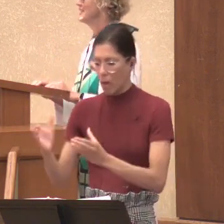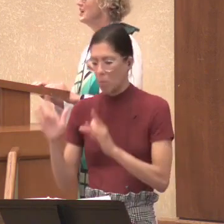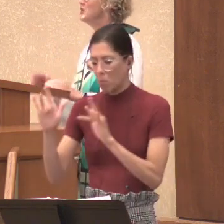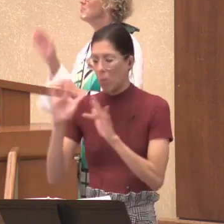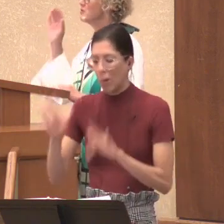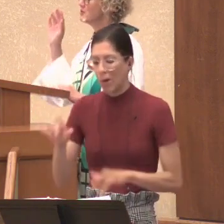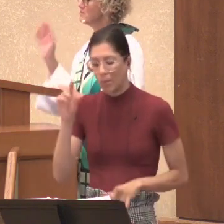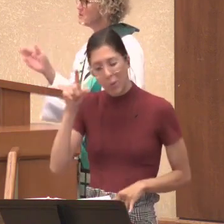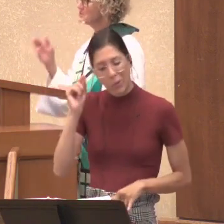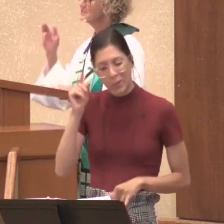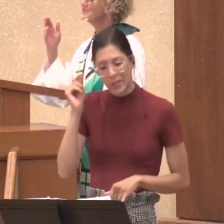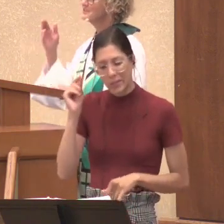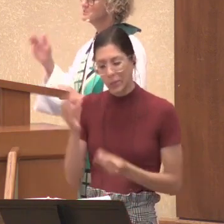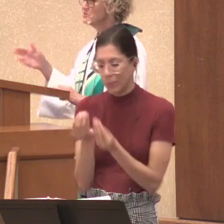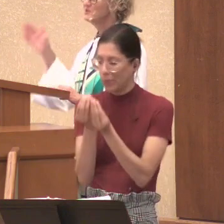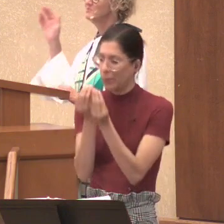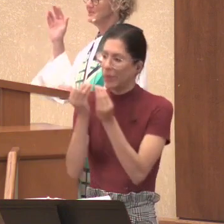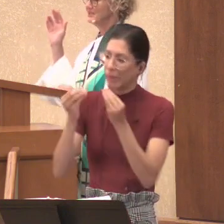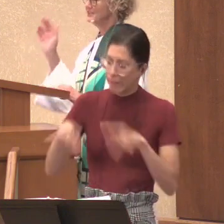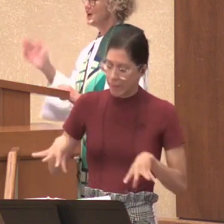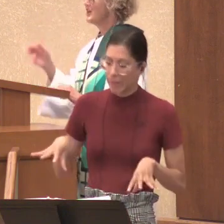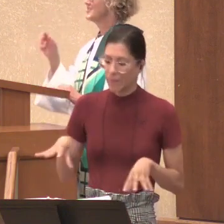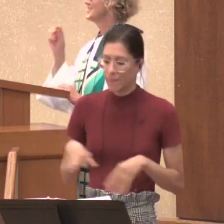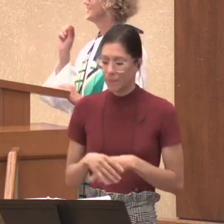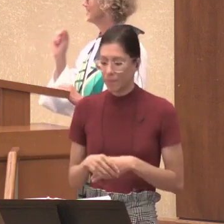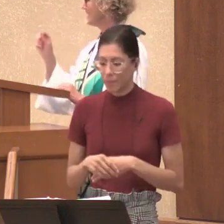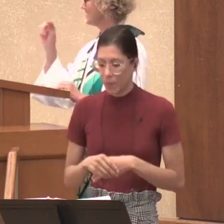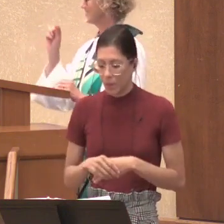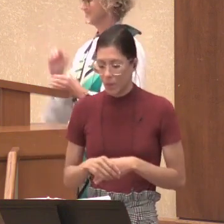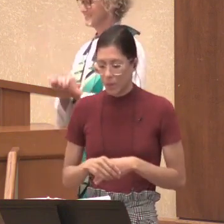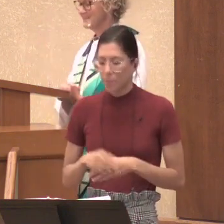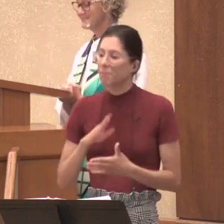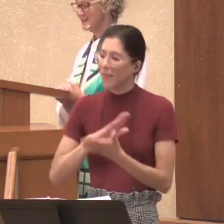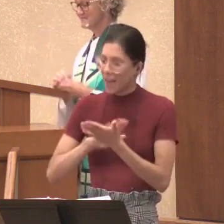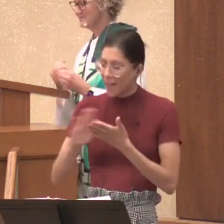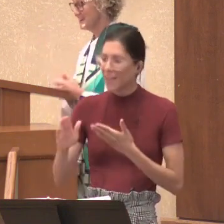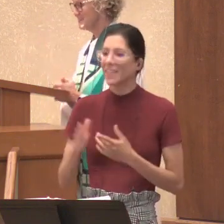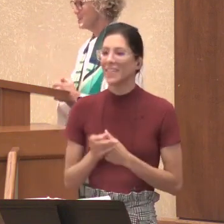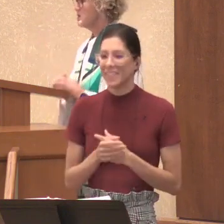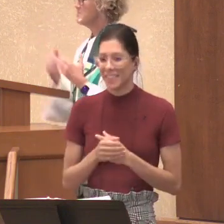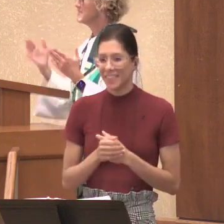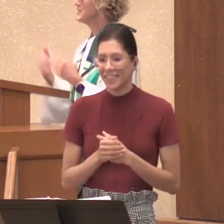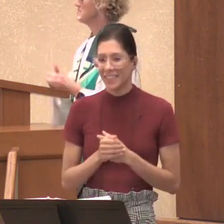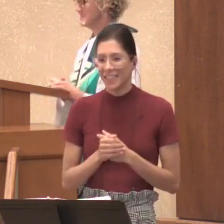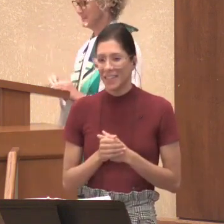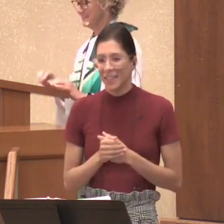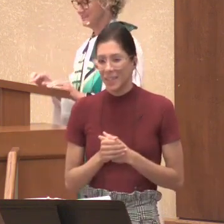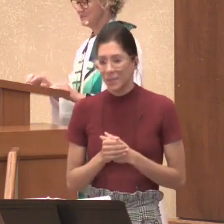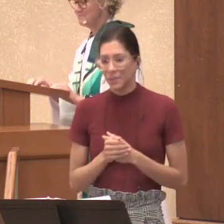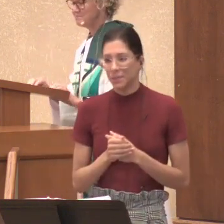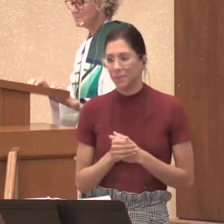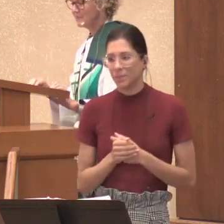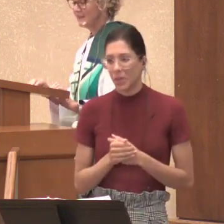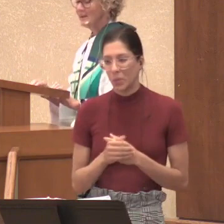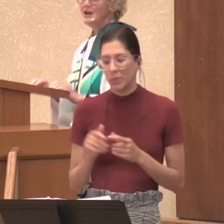lost. Poor Moses would be lost. Nice. All right, we'll pick that up again